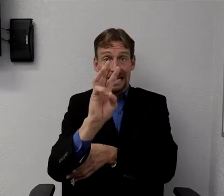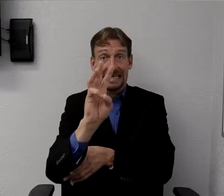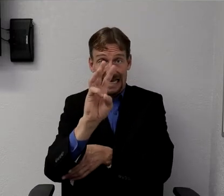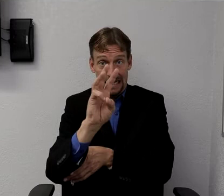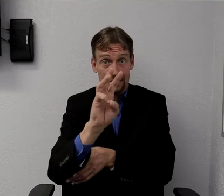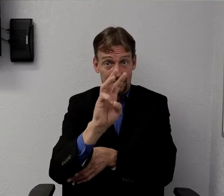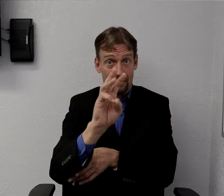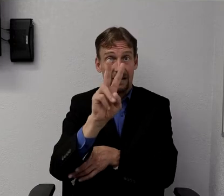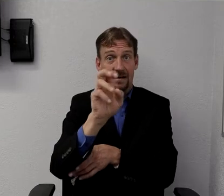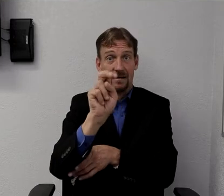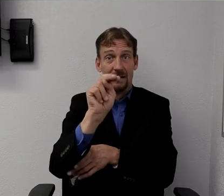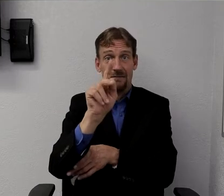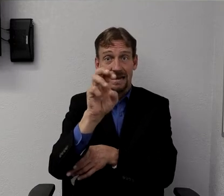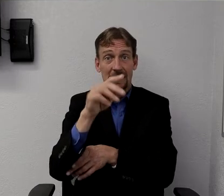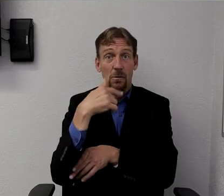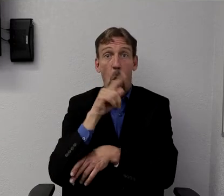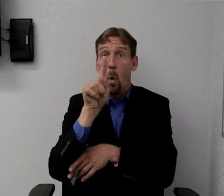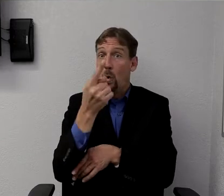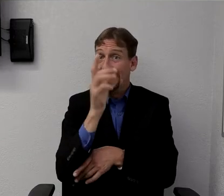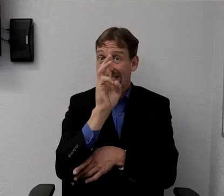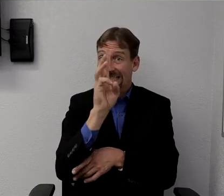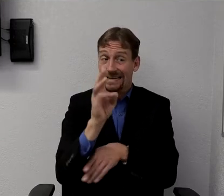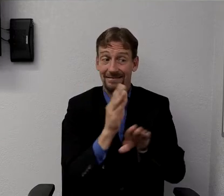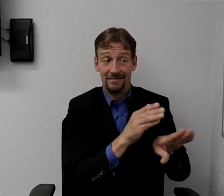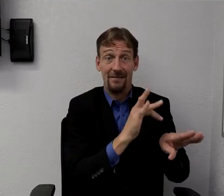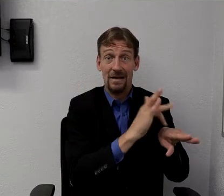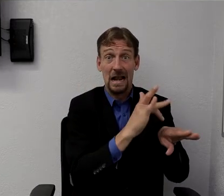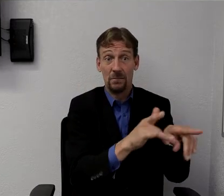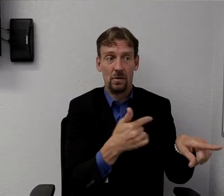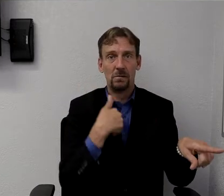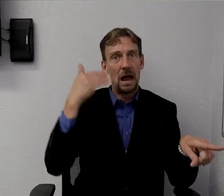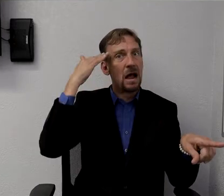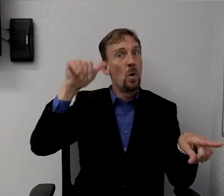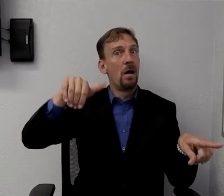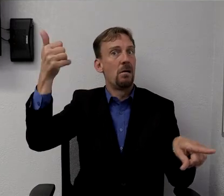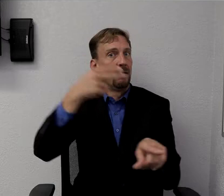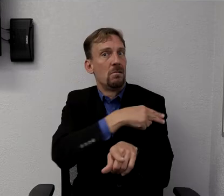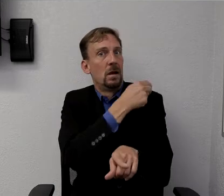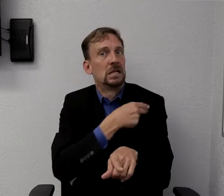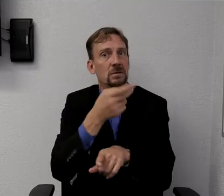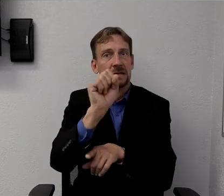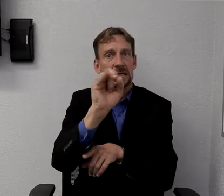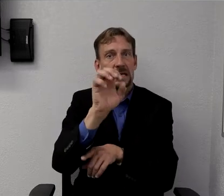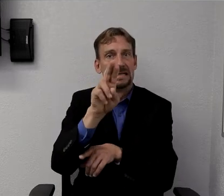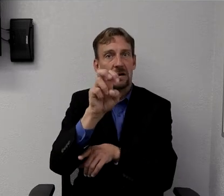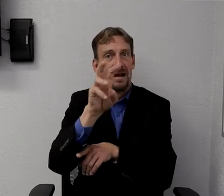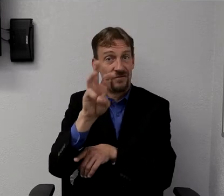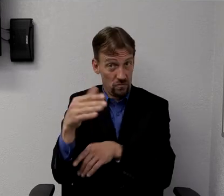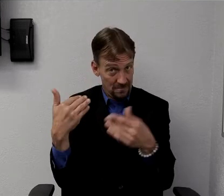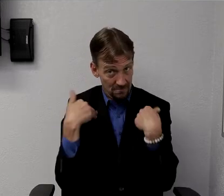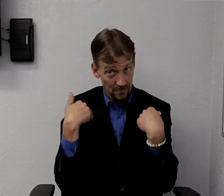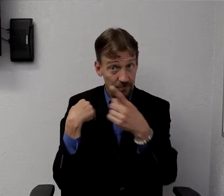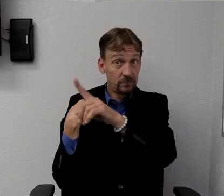available, I do know Sierra View Hospital has some ventilators available, and the hospitals in Bakersfield